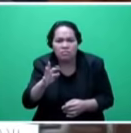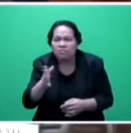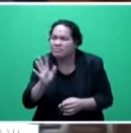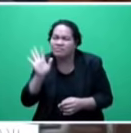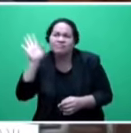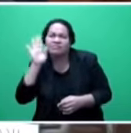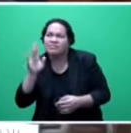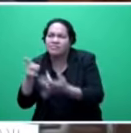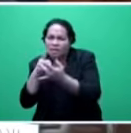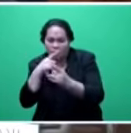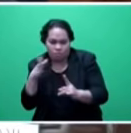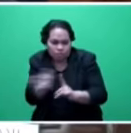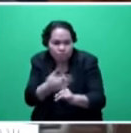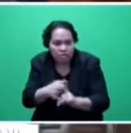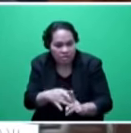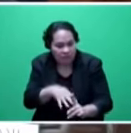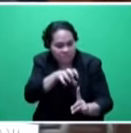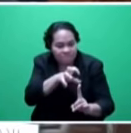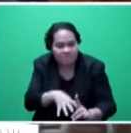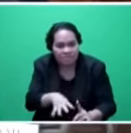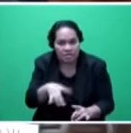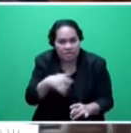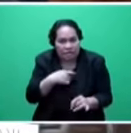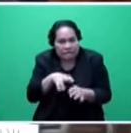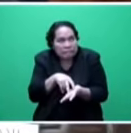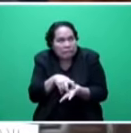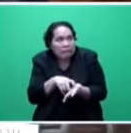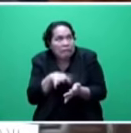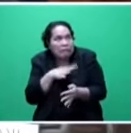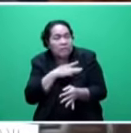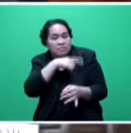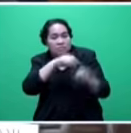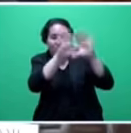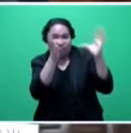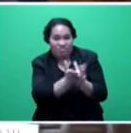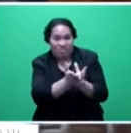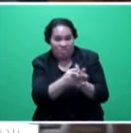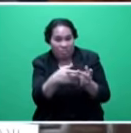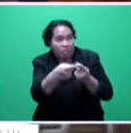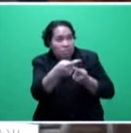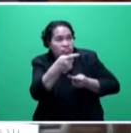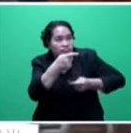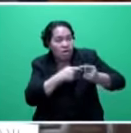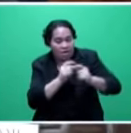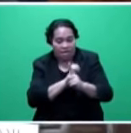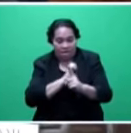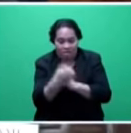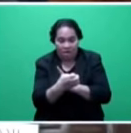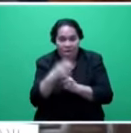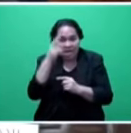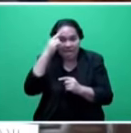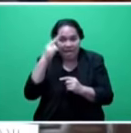government finances due to our vulnerability to international trading, environment, and natural disasters.